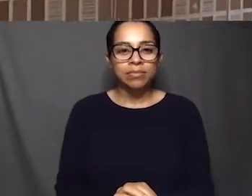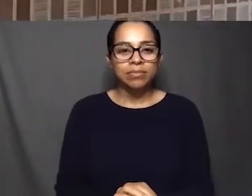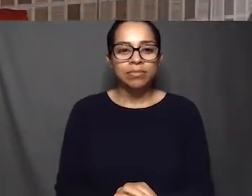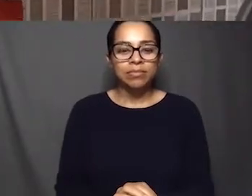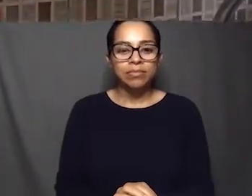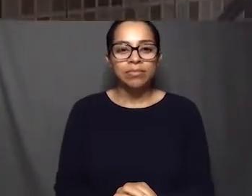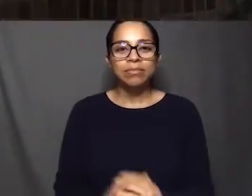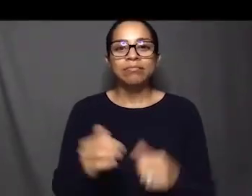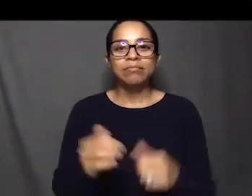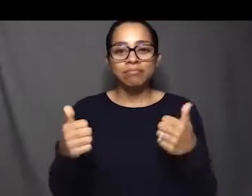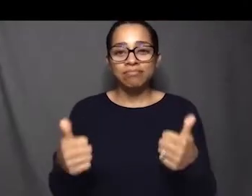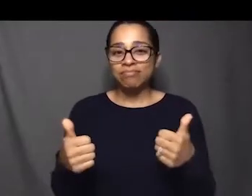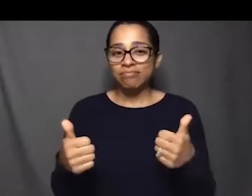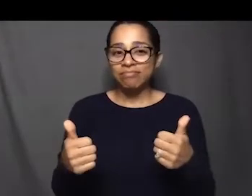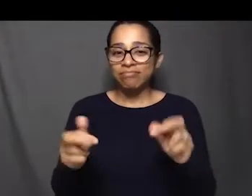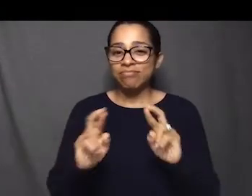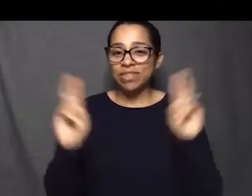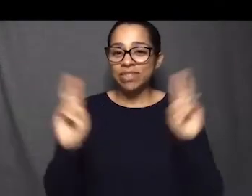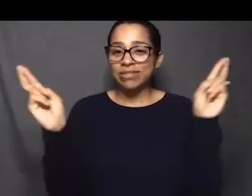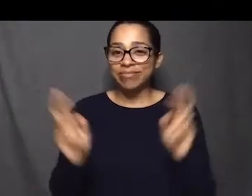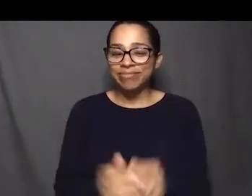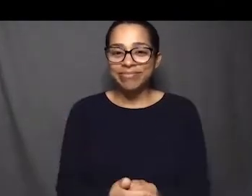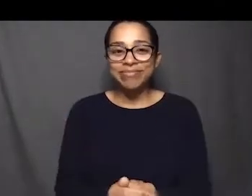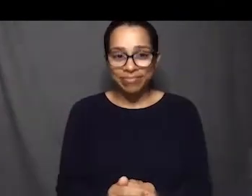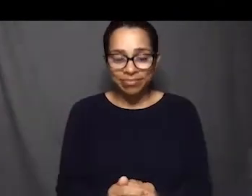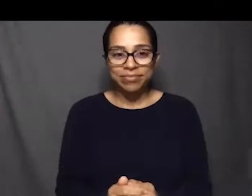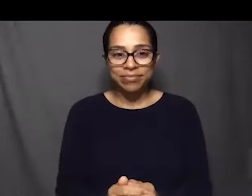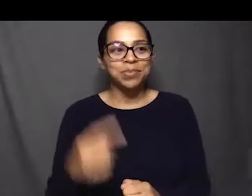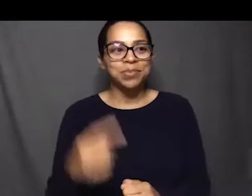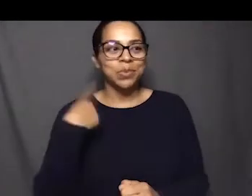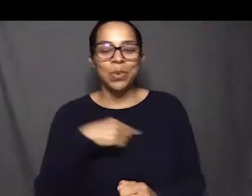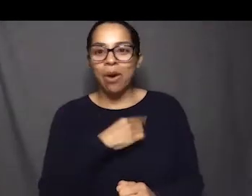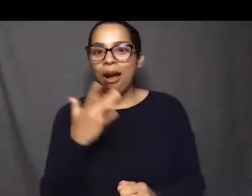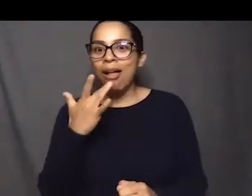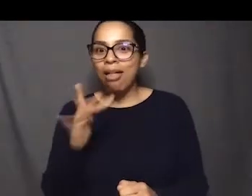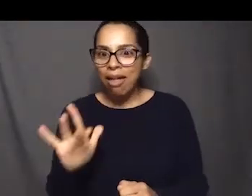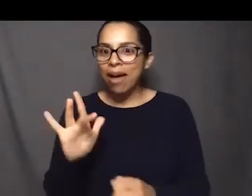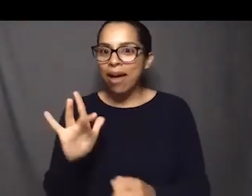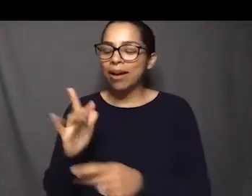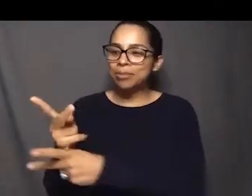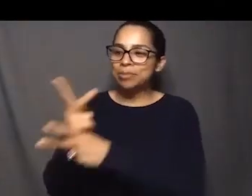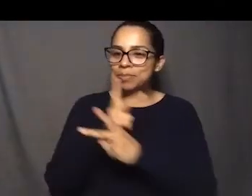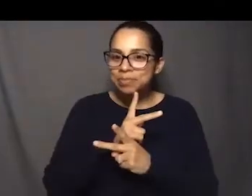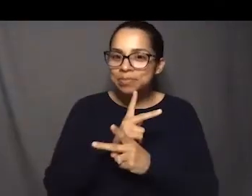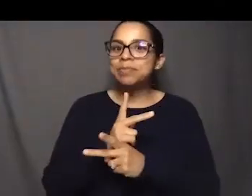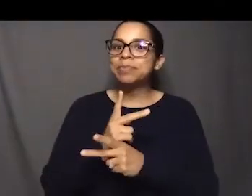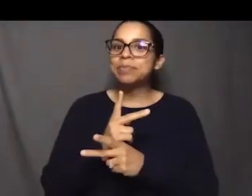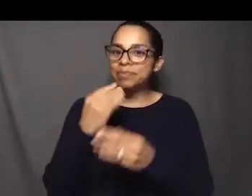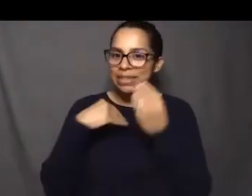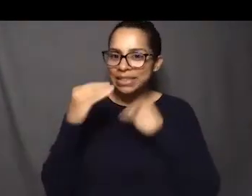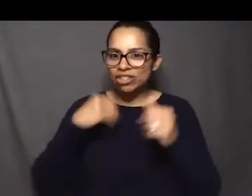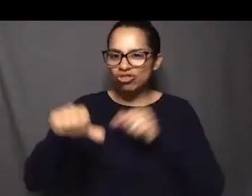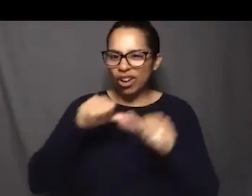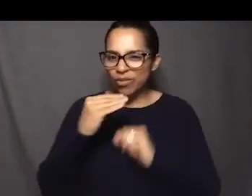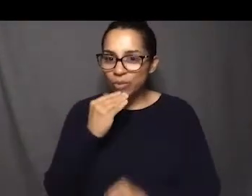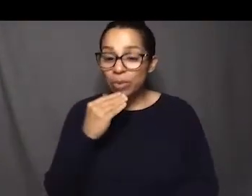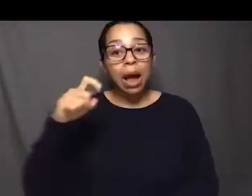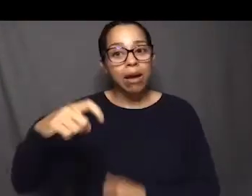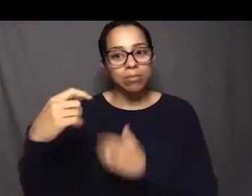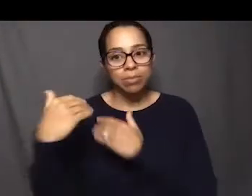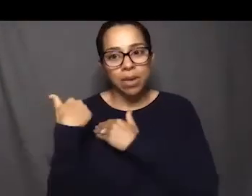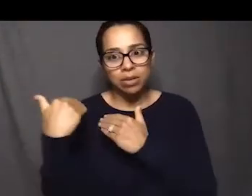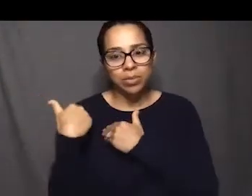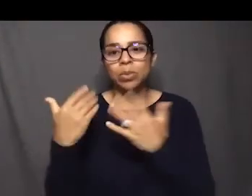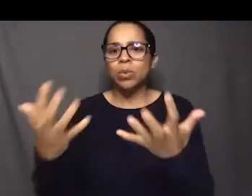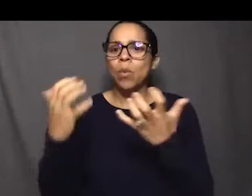Yes, the oatmeal is ready. We are fortunate to be able to make each other's food, but we have to eat responsibly by avoiding food